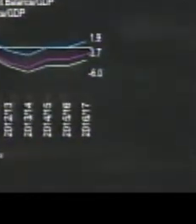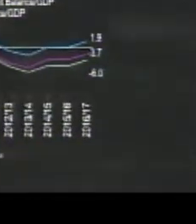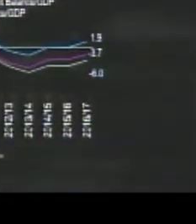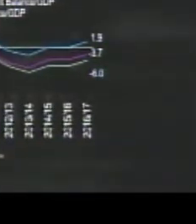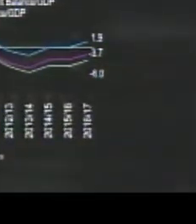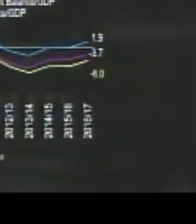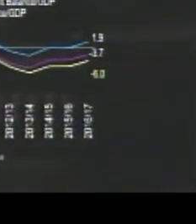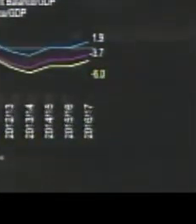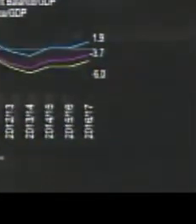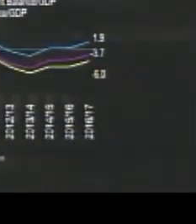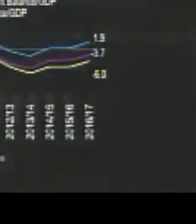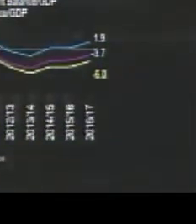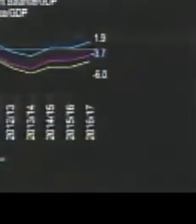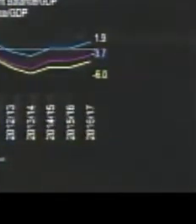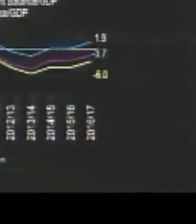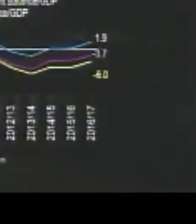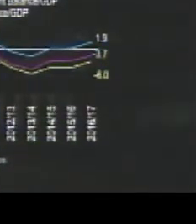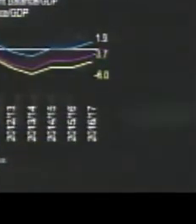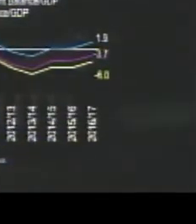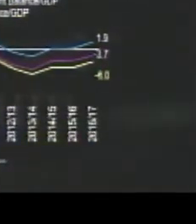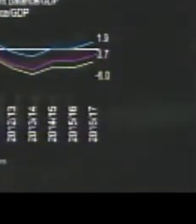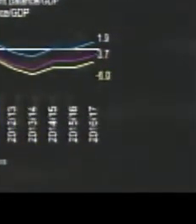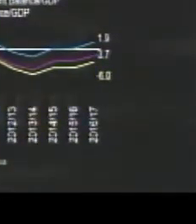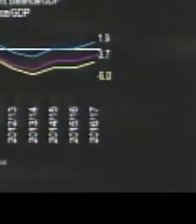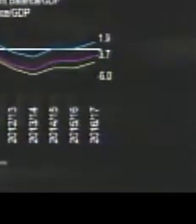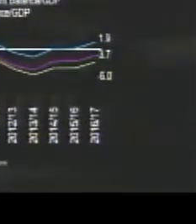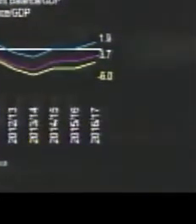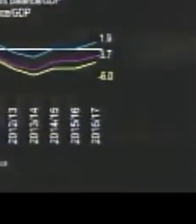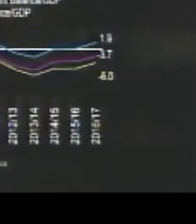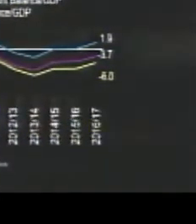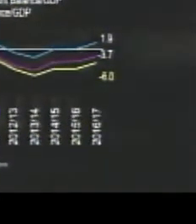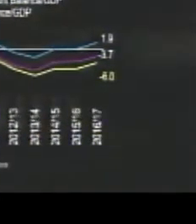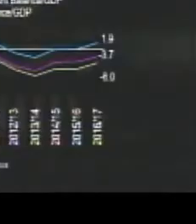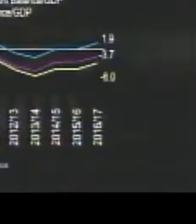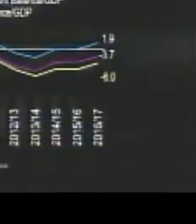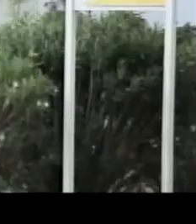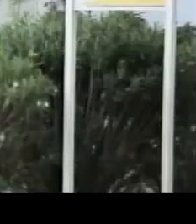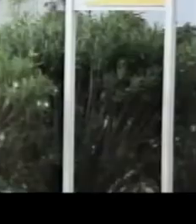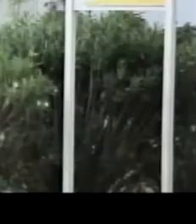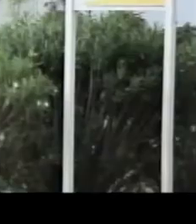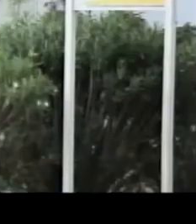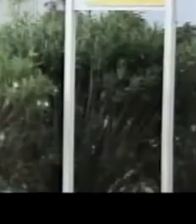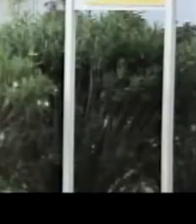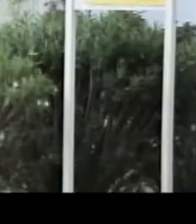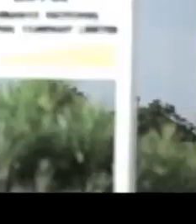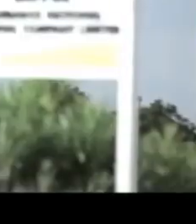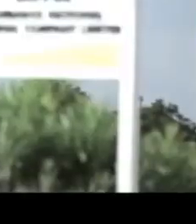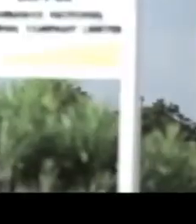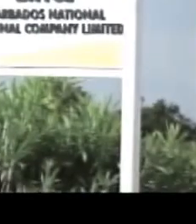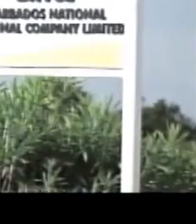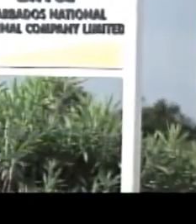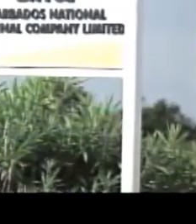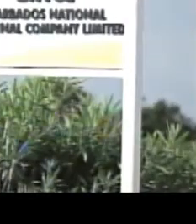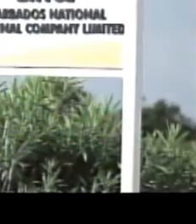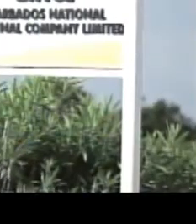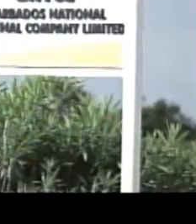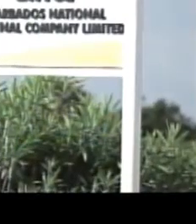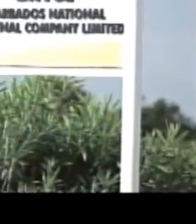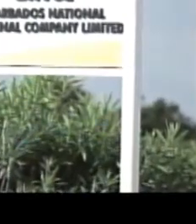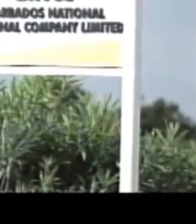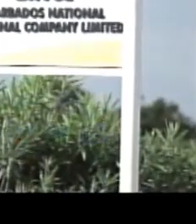to be marginally short of the target of 5.8%, largely due to the delayed execution of planned divestment of state